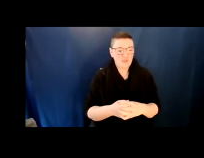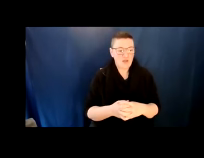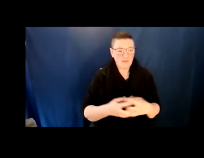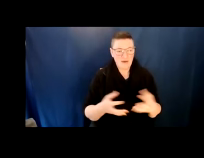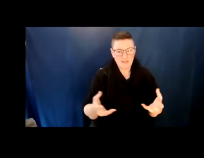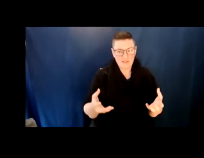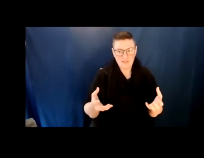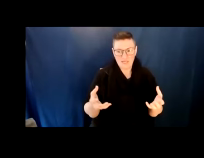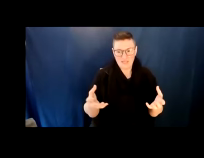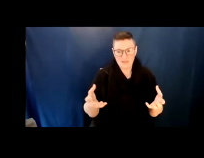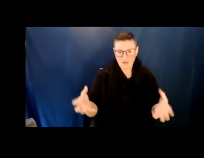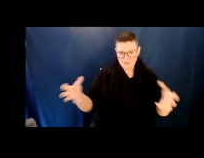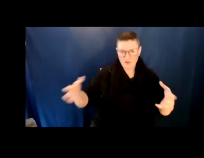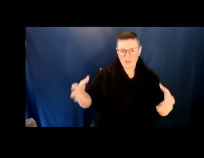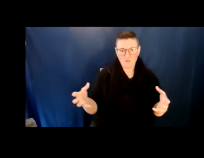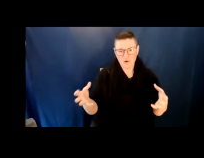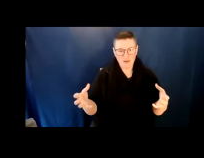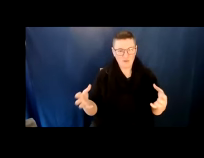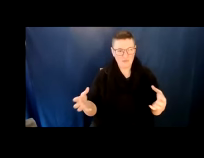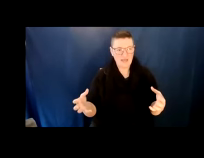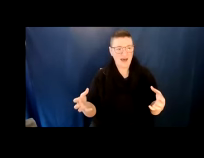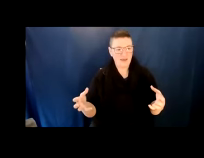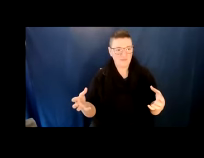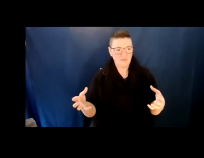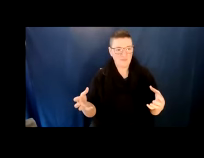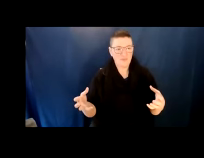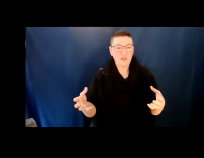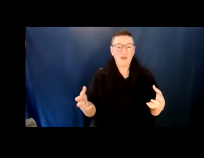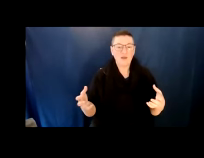what you're talking about is that there's a large volume of water coming from the sky.